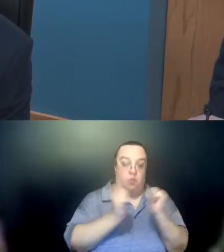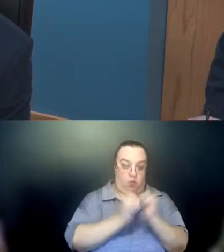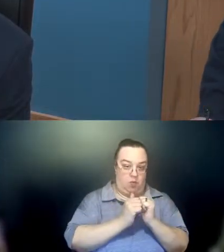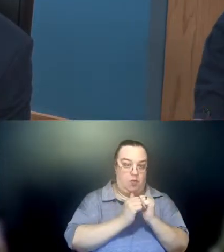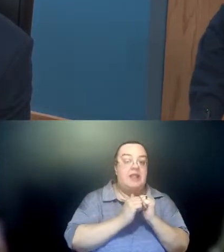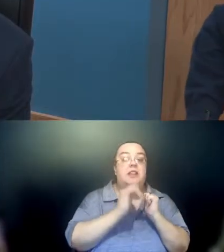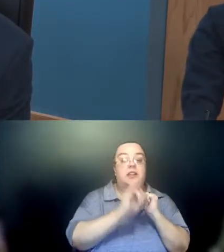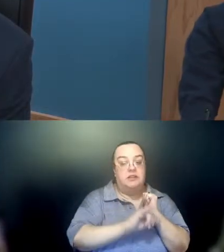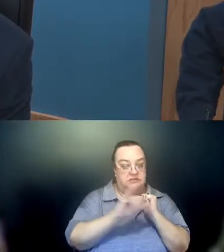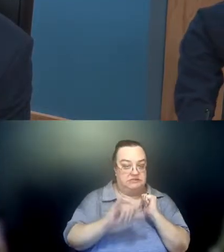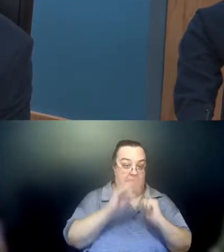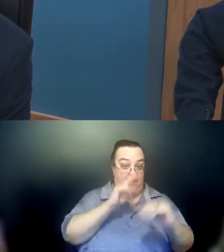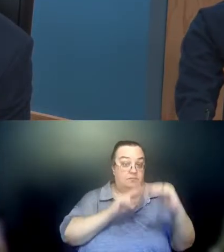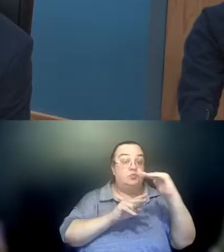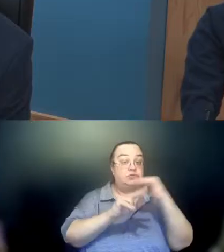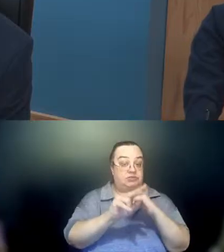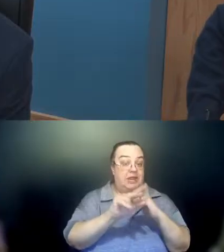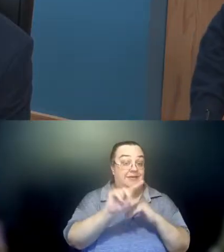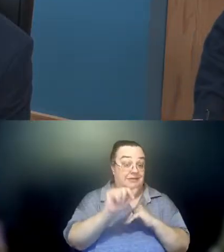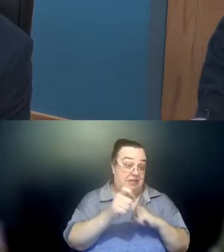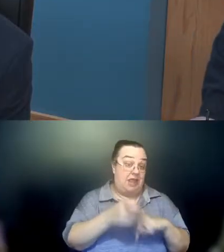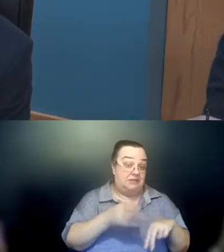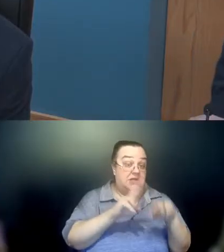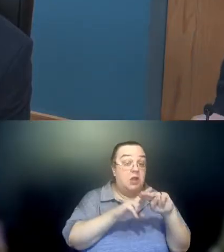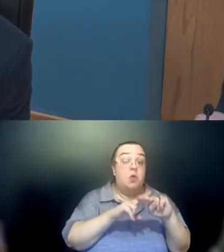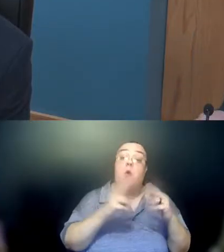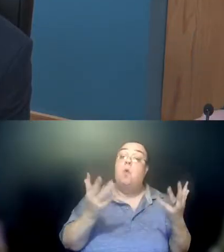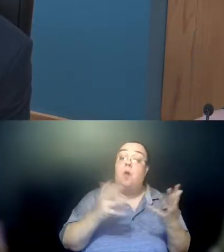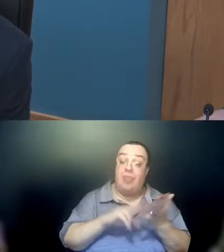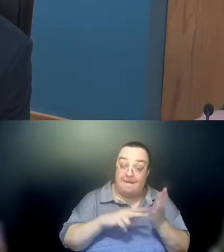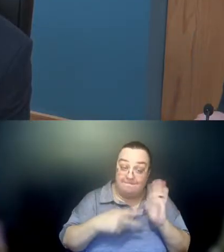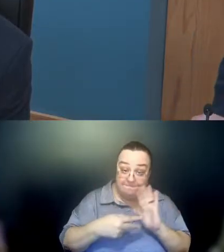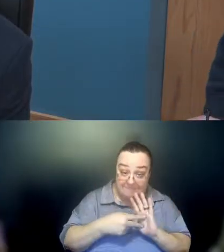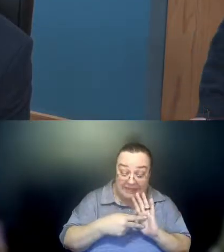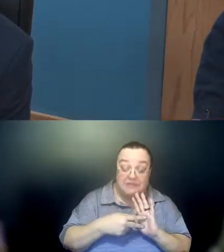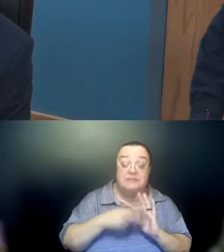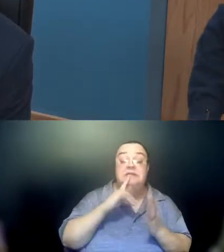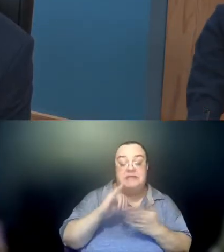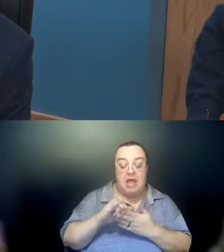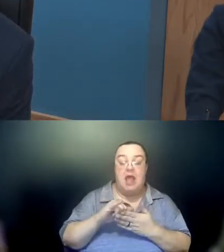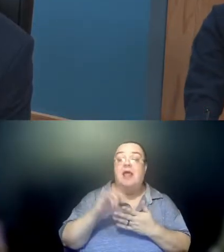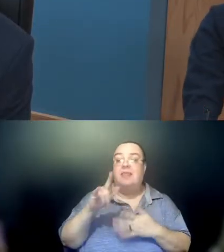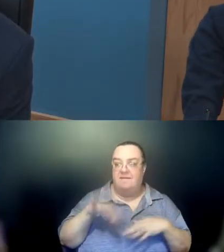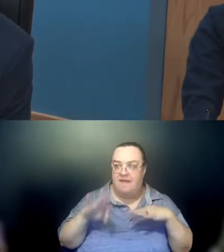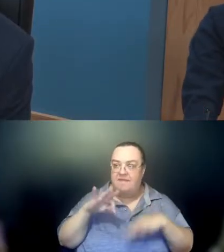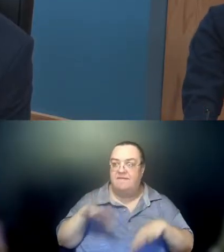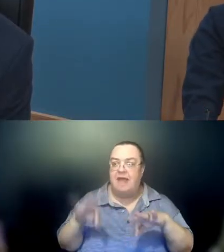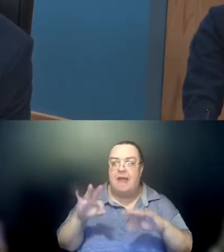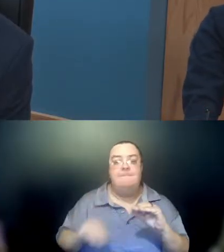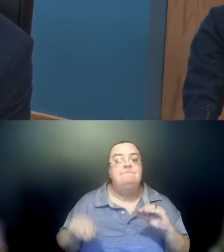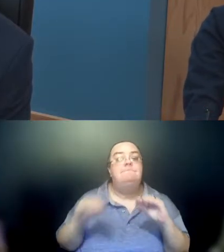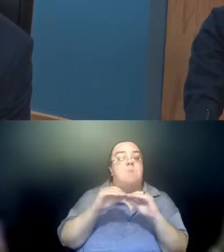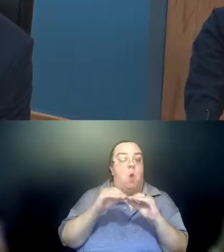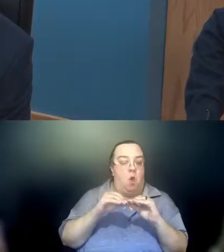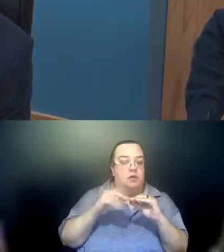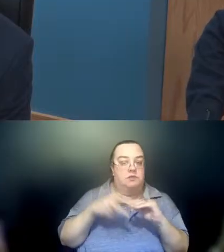projected tax increase. So that means they were able to find more ways to cut